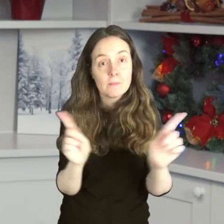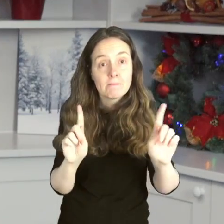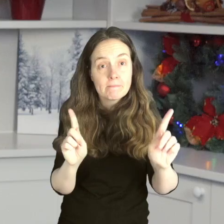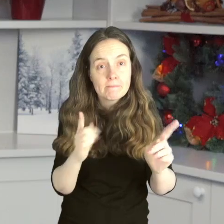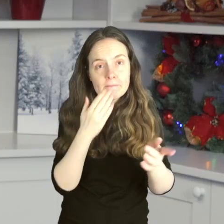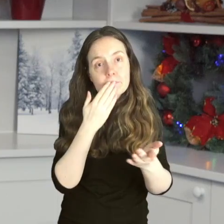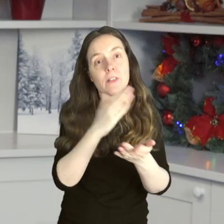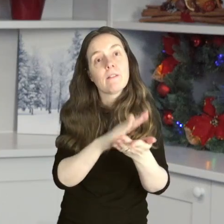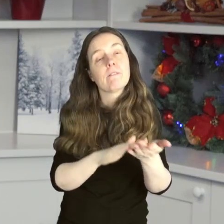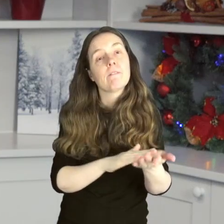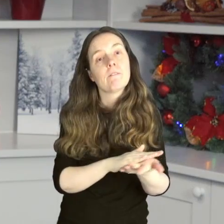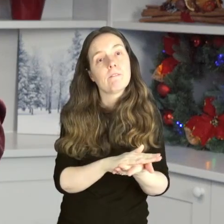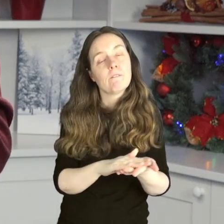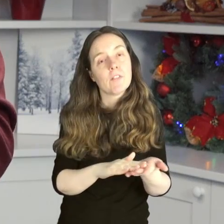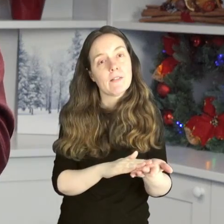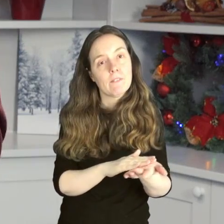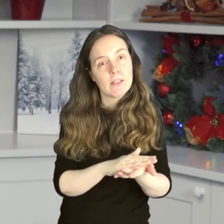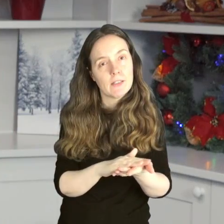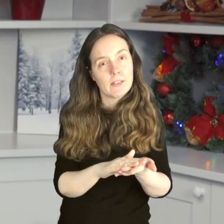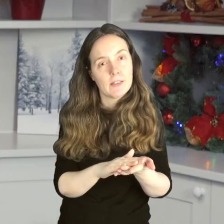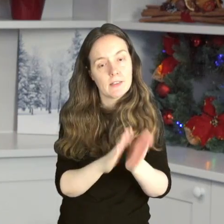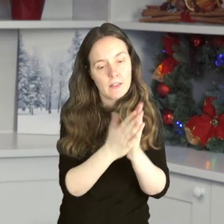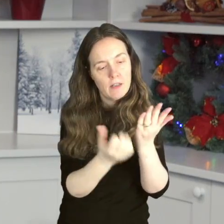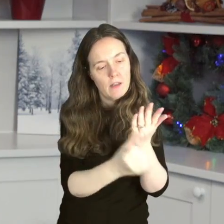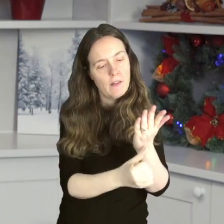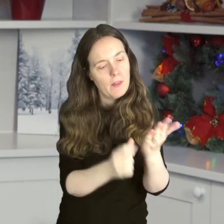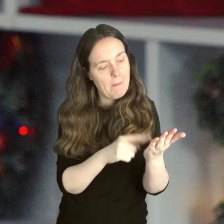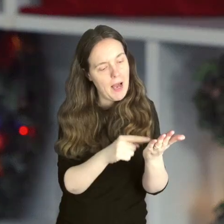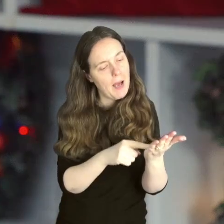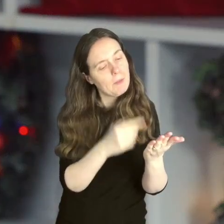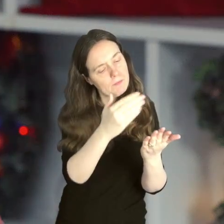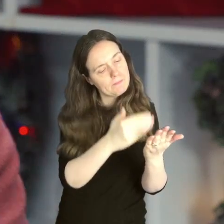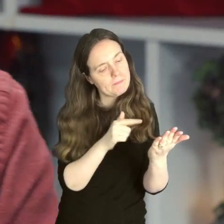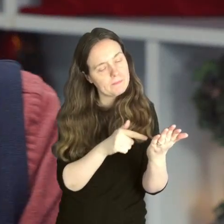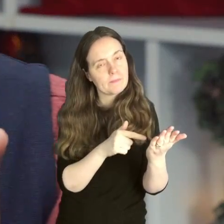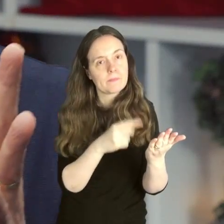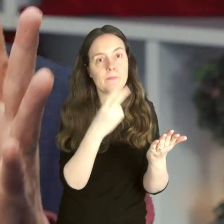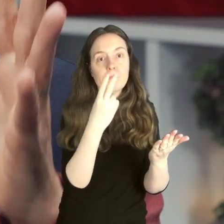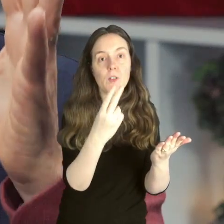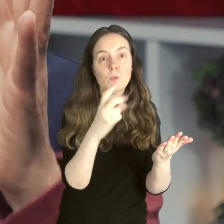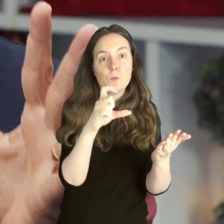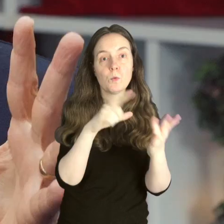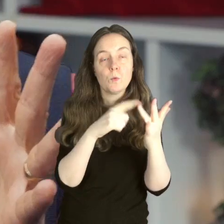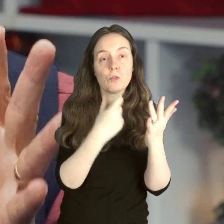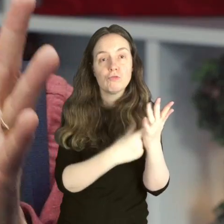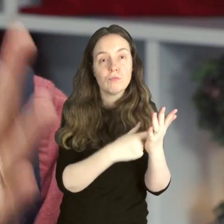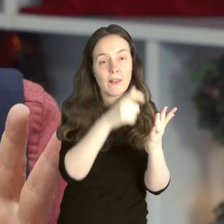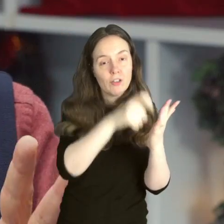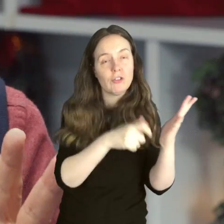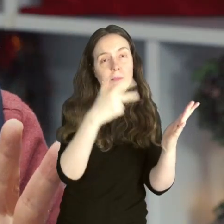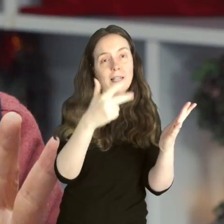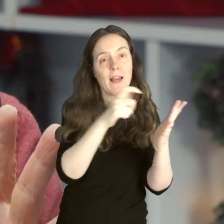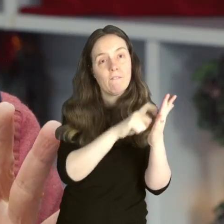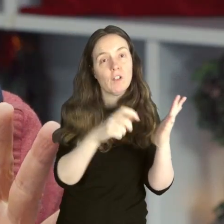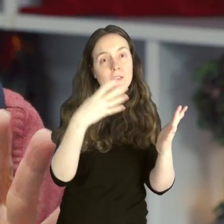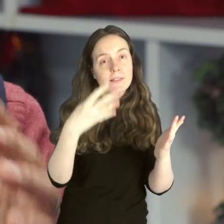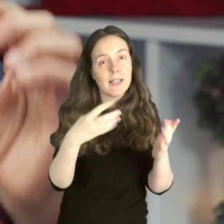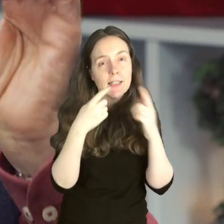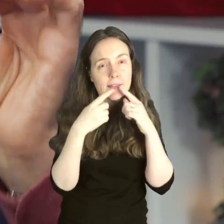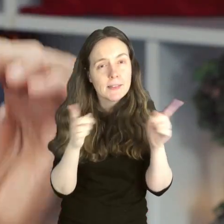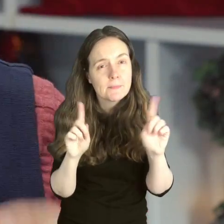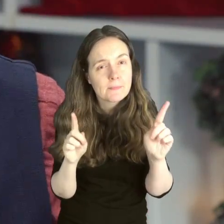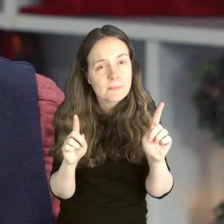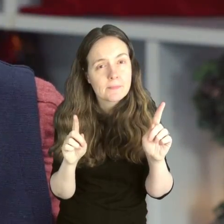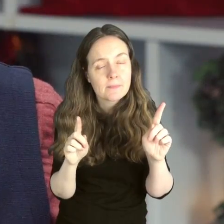forgiveness. The Bible puts it this way in 2 Corinthians chapter 8, verse 9,